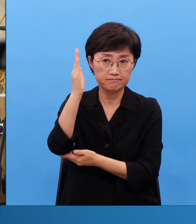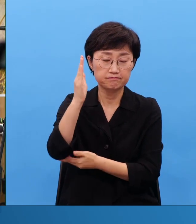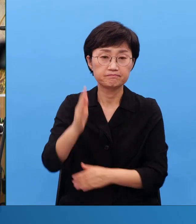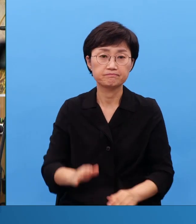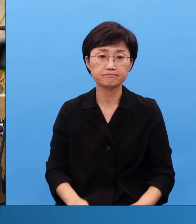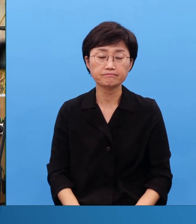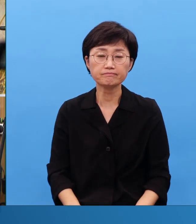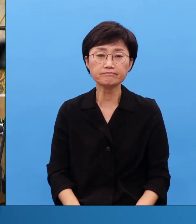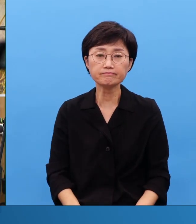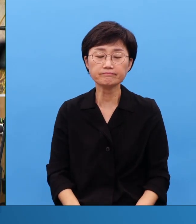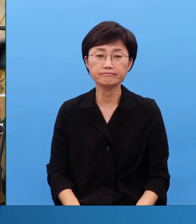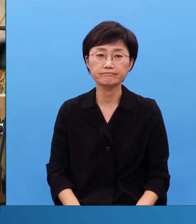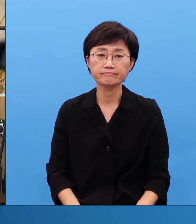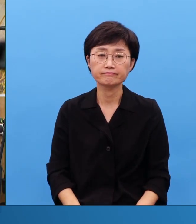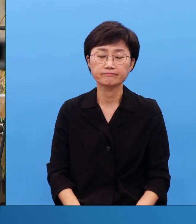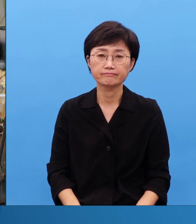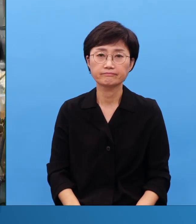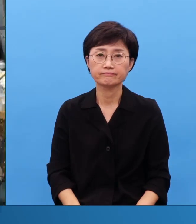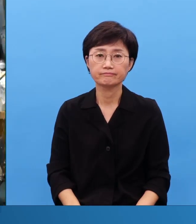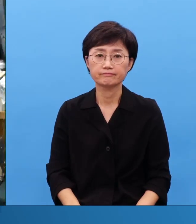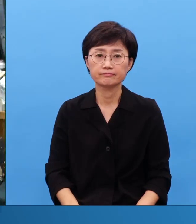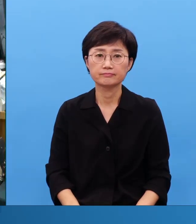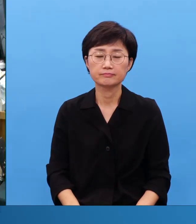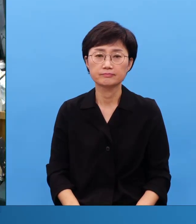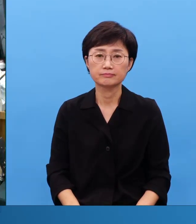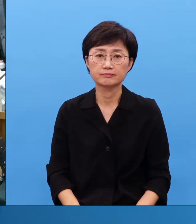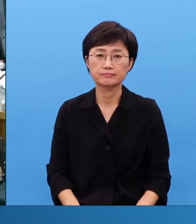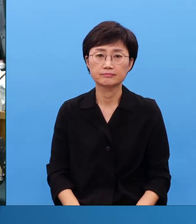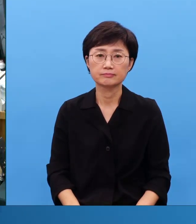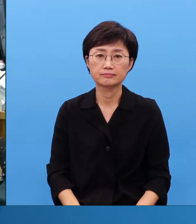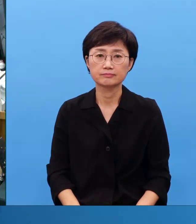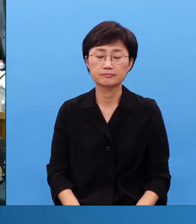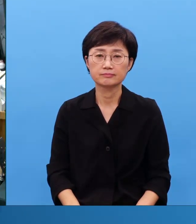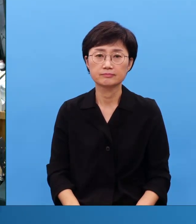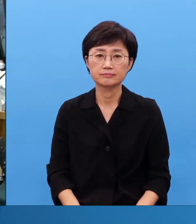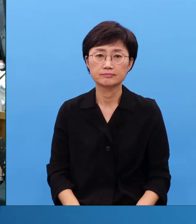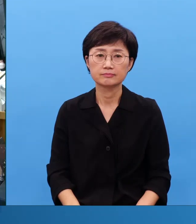Gang-soo will come and give us a message entitled The Completion of Thanksgiving.